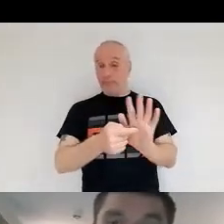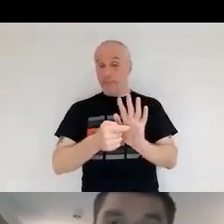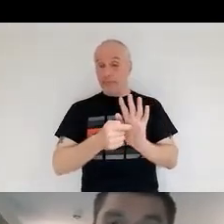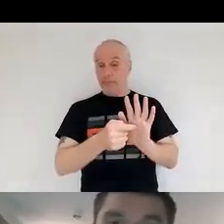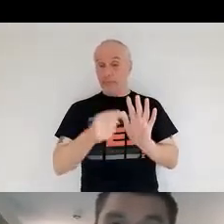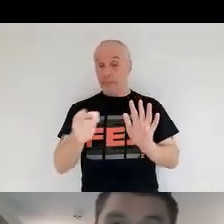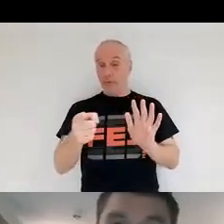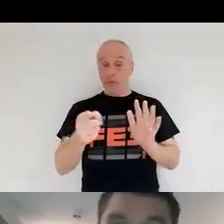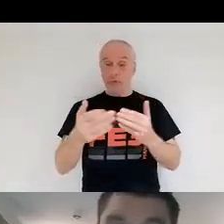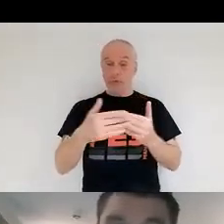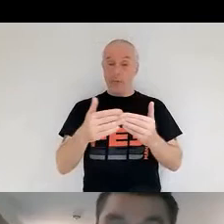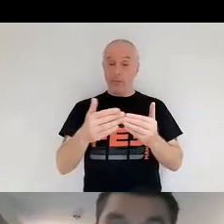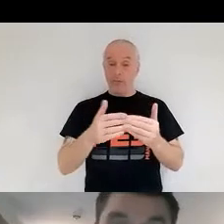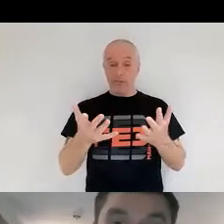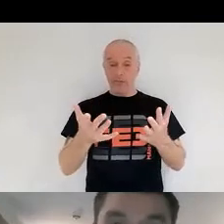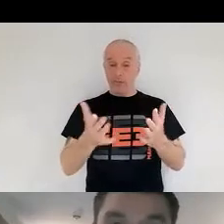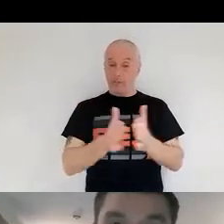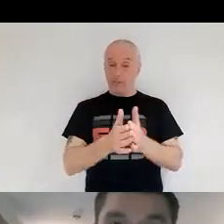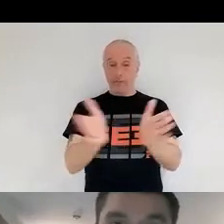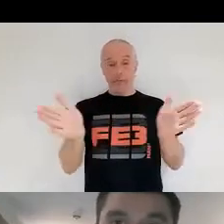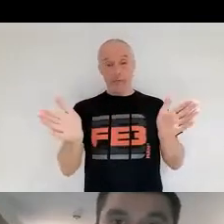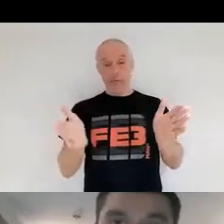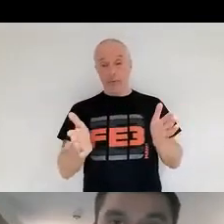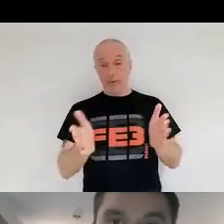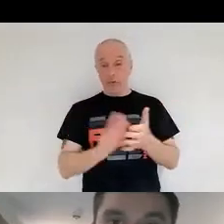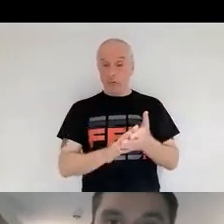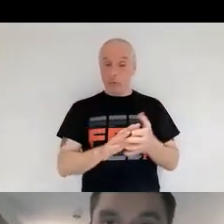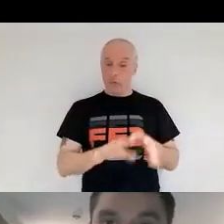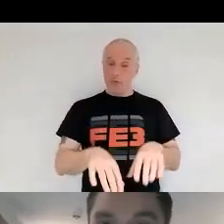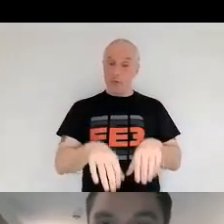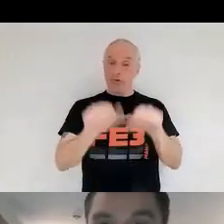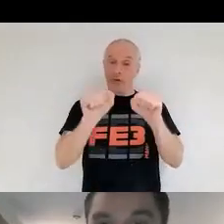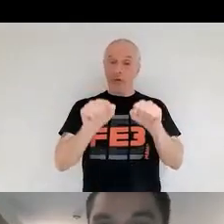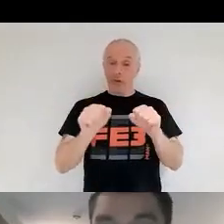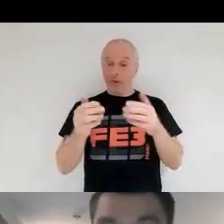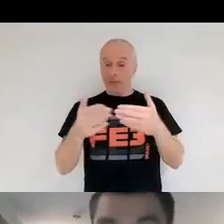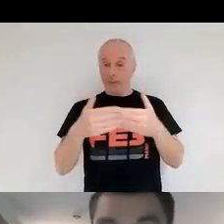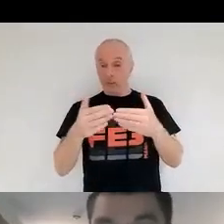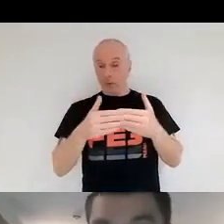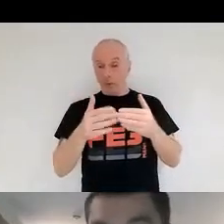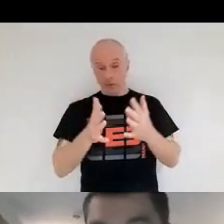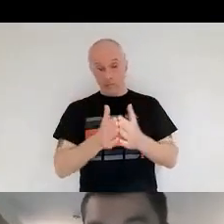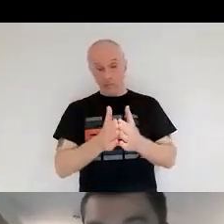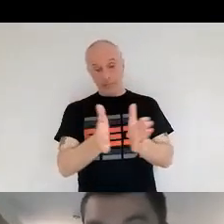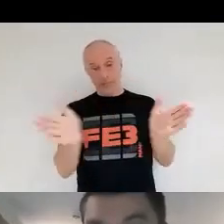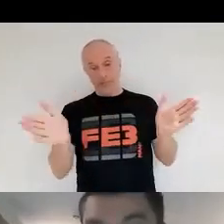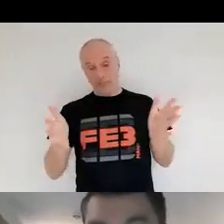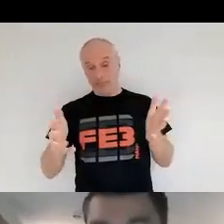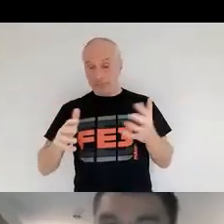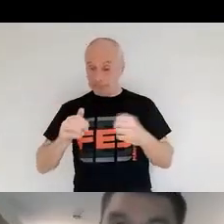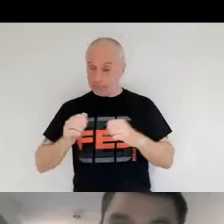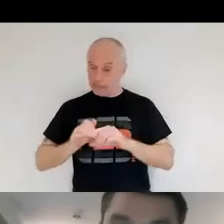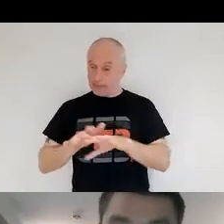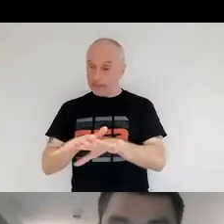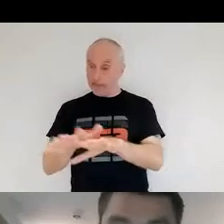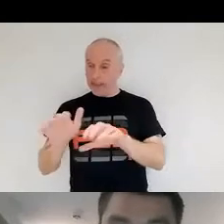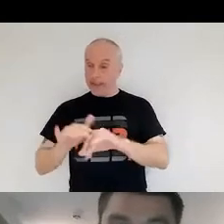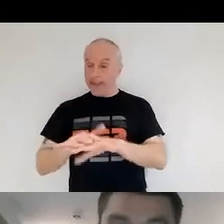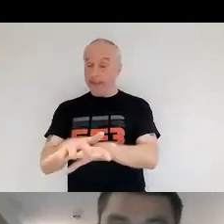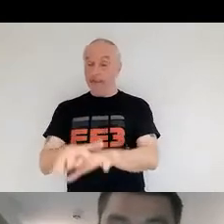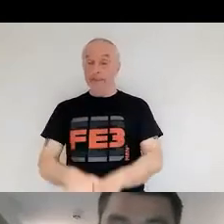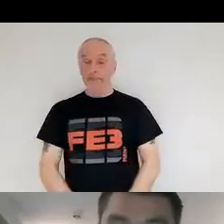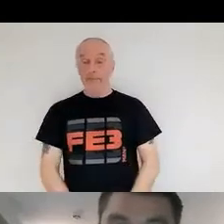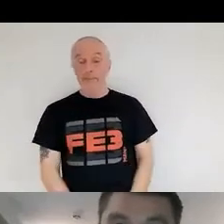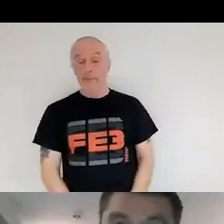region to enable or to unlock much wider blending. That's why I've pulled a few slides out just to go